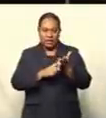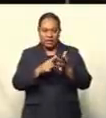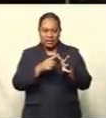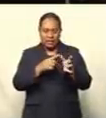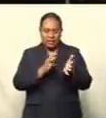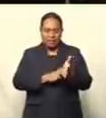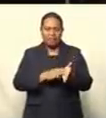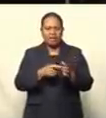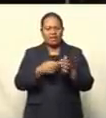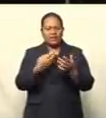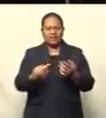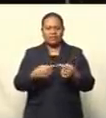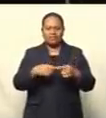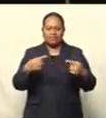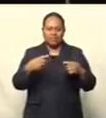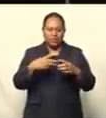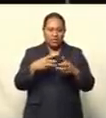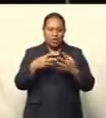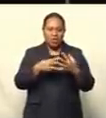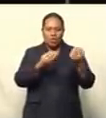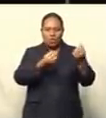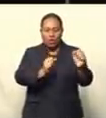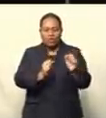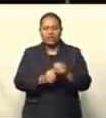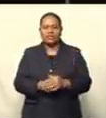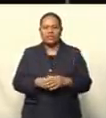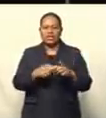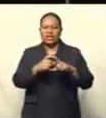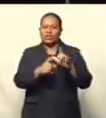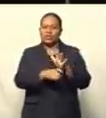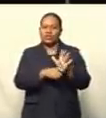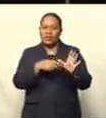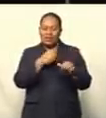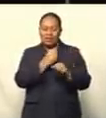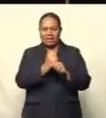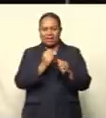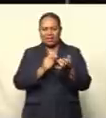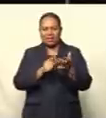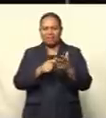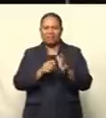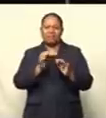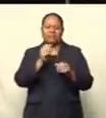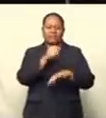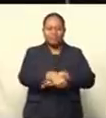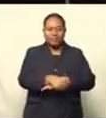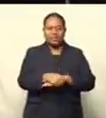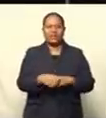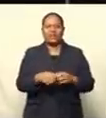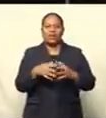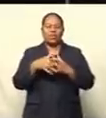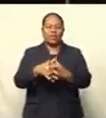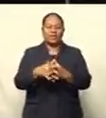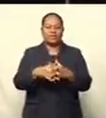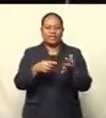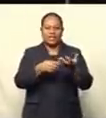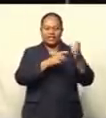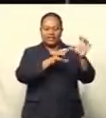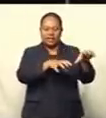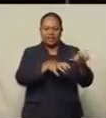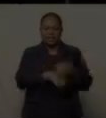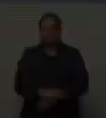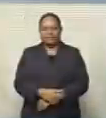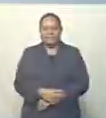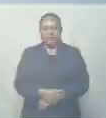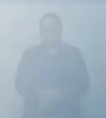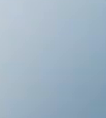Montoya also crossed for the Warriors. The Dragons were beaten 34-18 by West Tigers, and Warriors lost 29-28 to